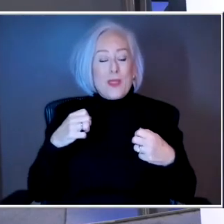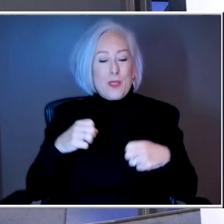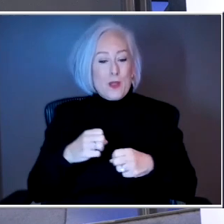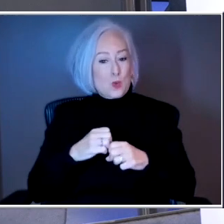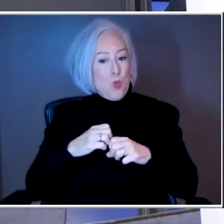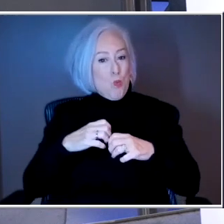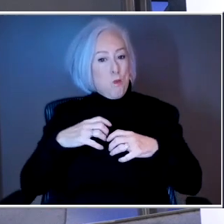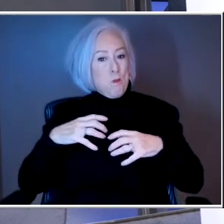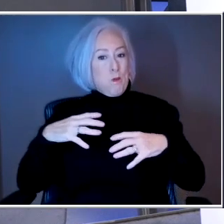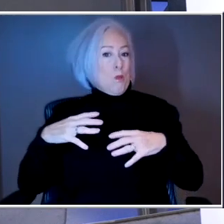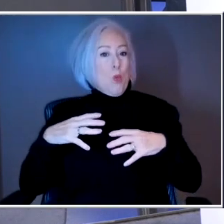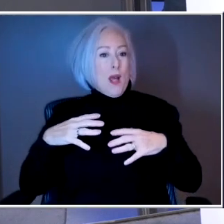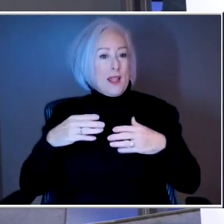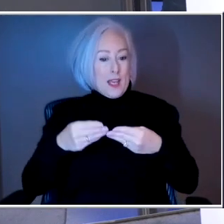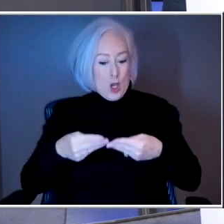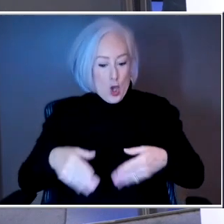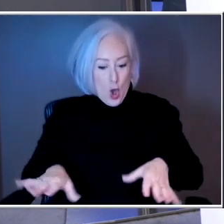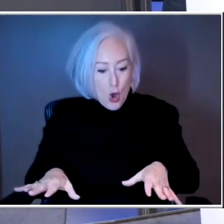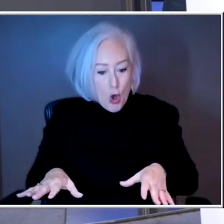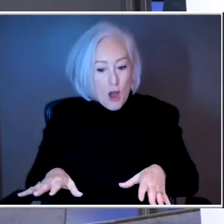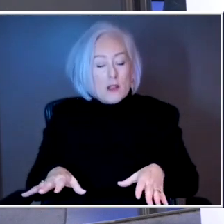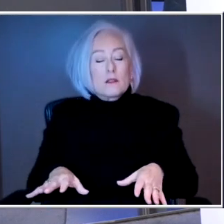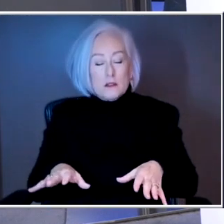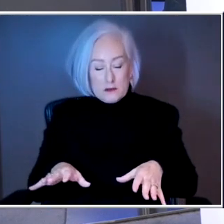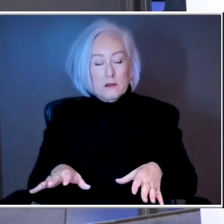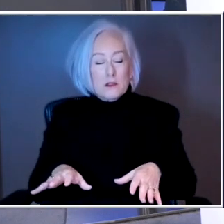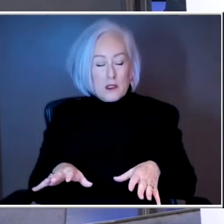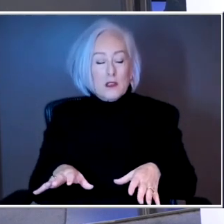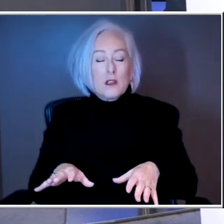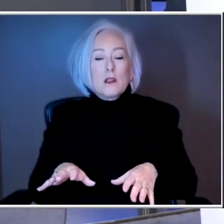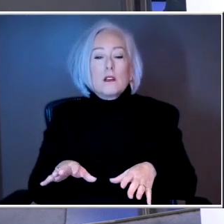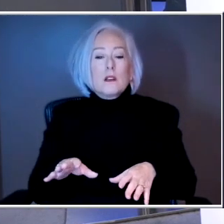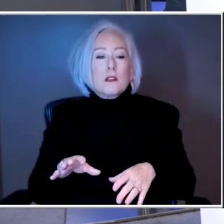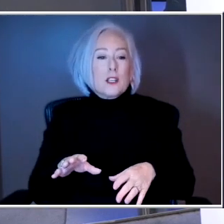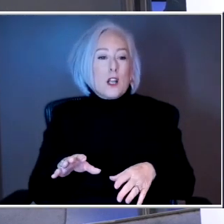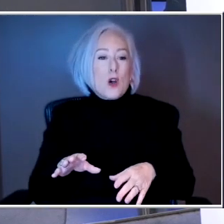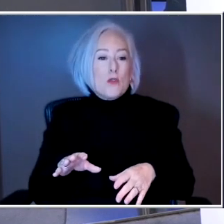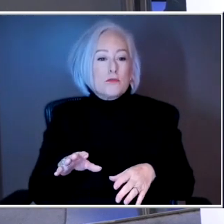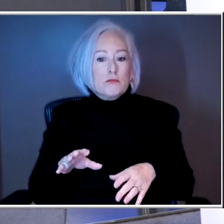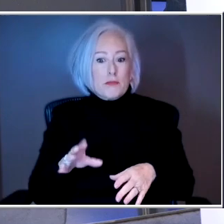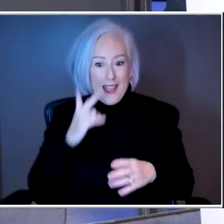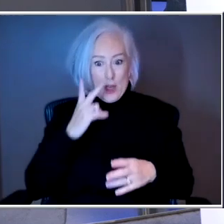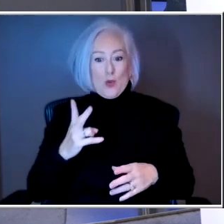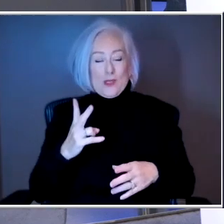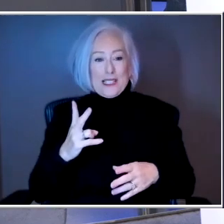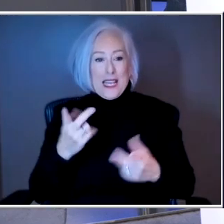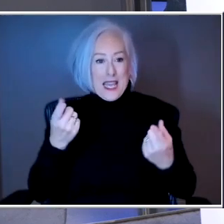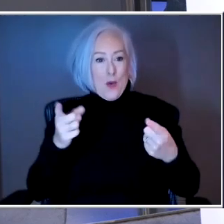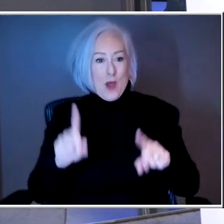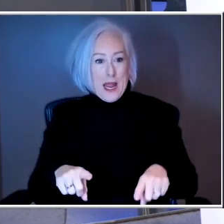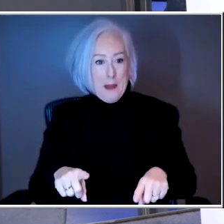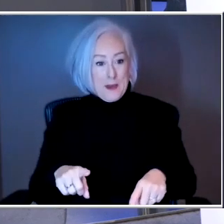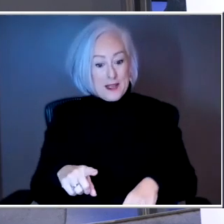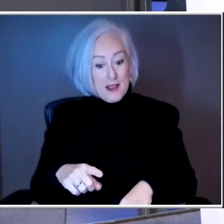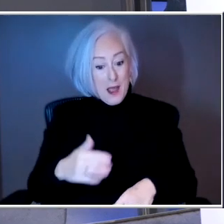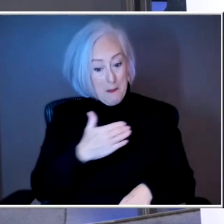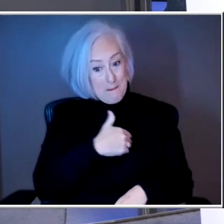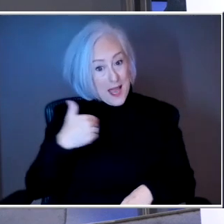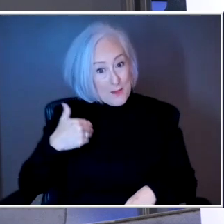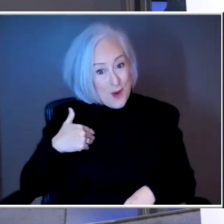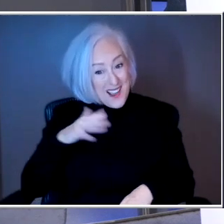my breast, yes. For my breast. My tummy didn't take that long. So throughout all of this, you start up this